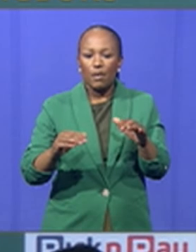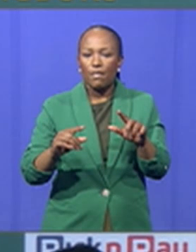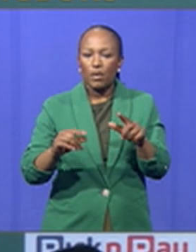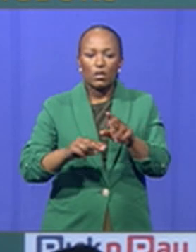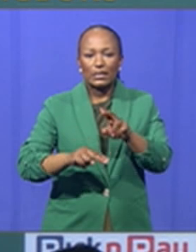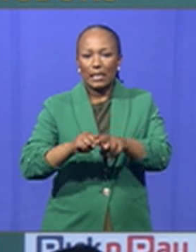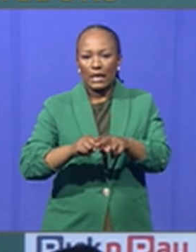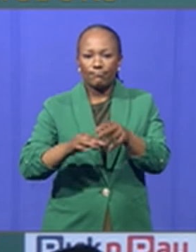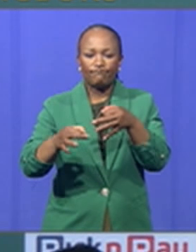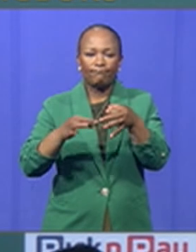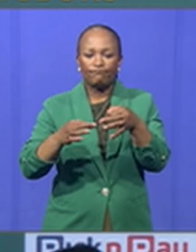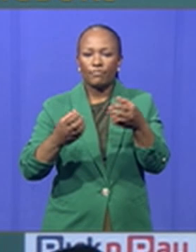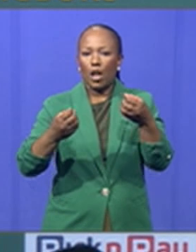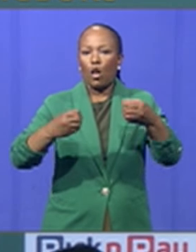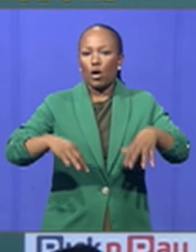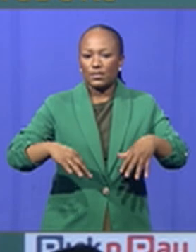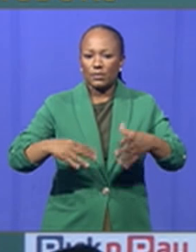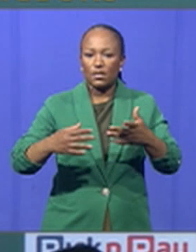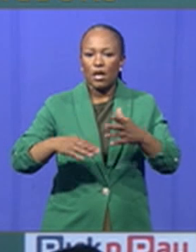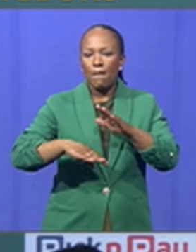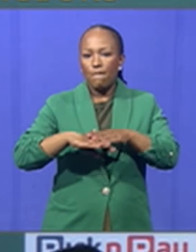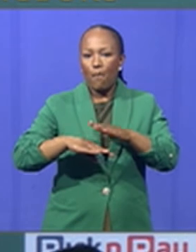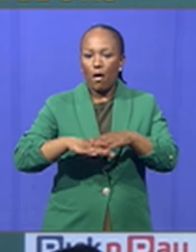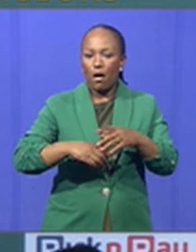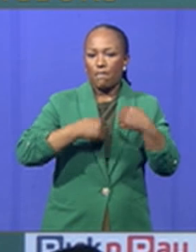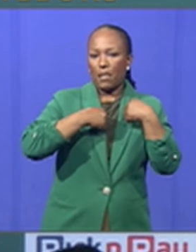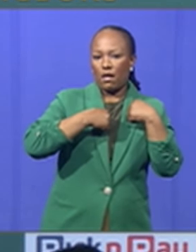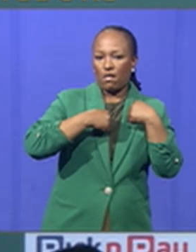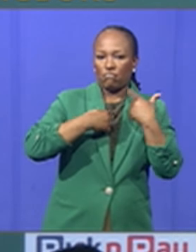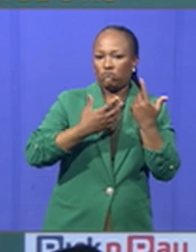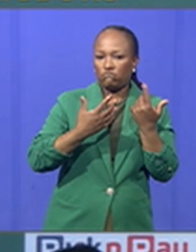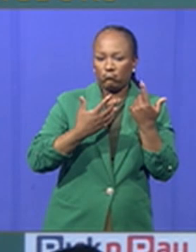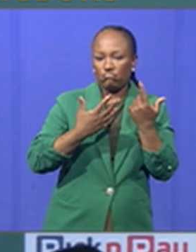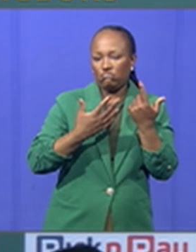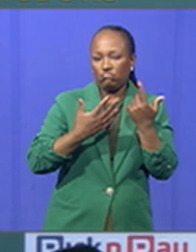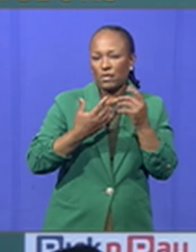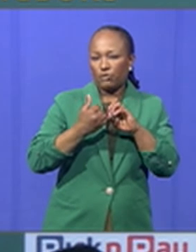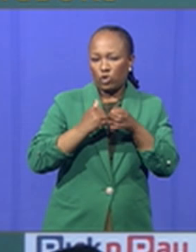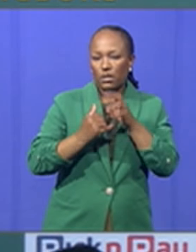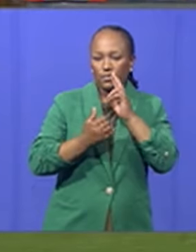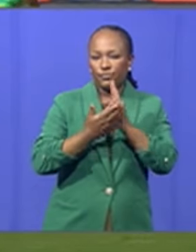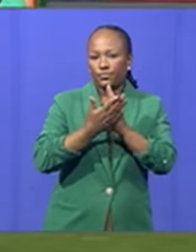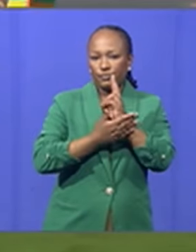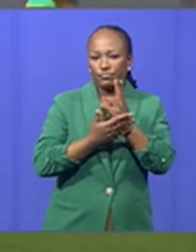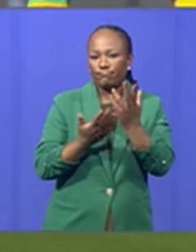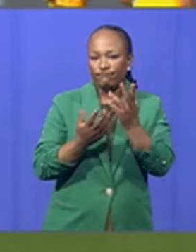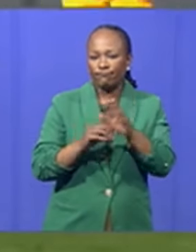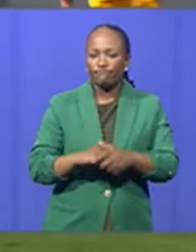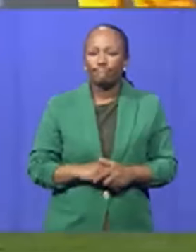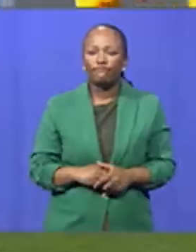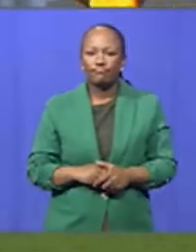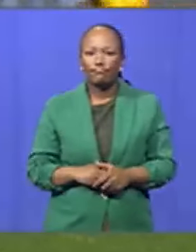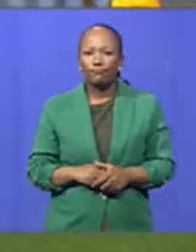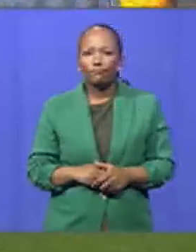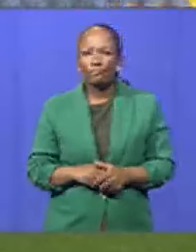lost if it was more on me than I think. So I'm just trying to be honest, not shielding them.